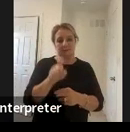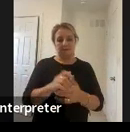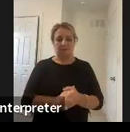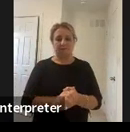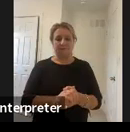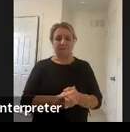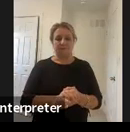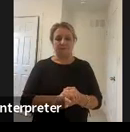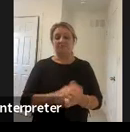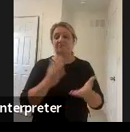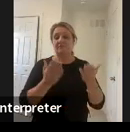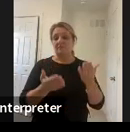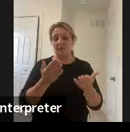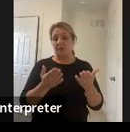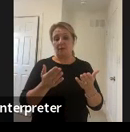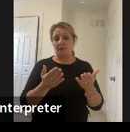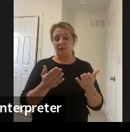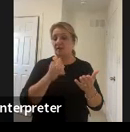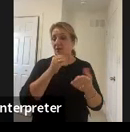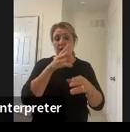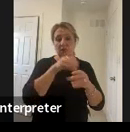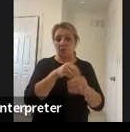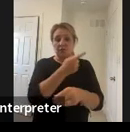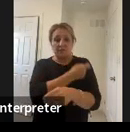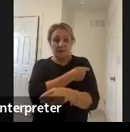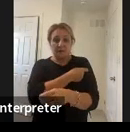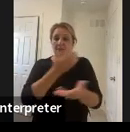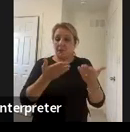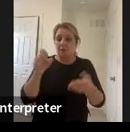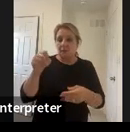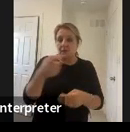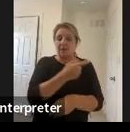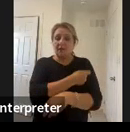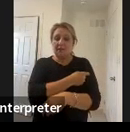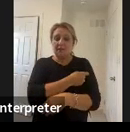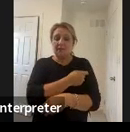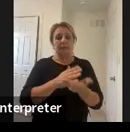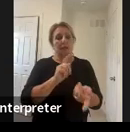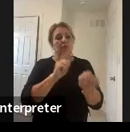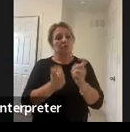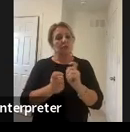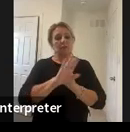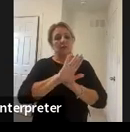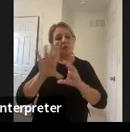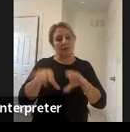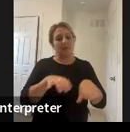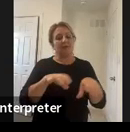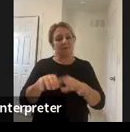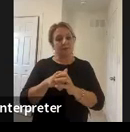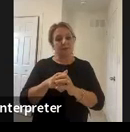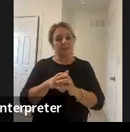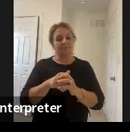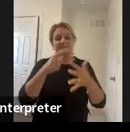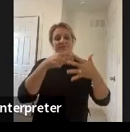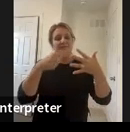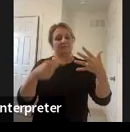and that may or may not include a vaccine and some changes in activities. These strategies aren't new